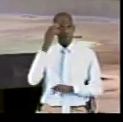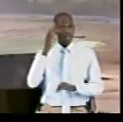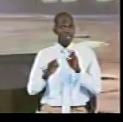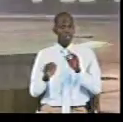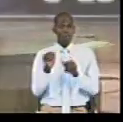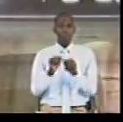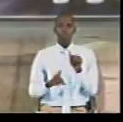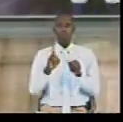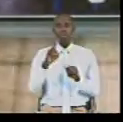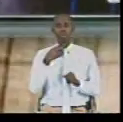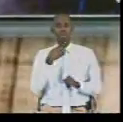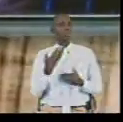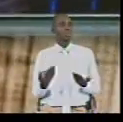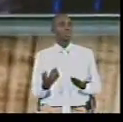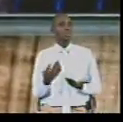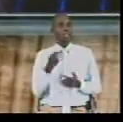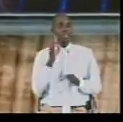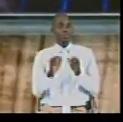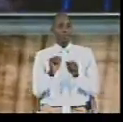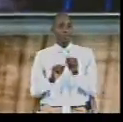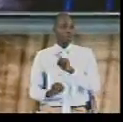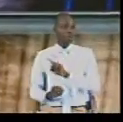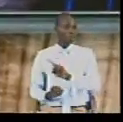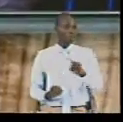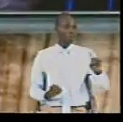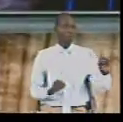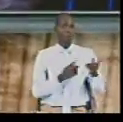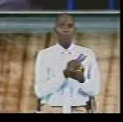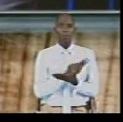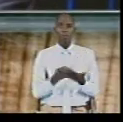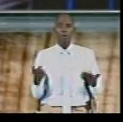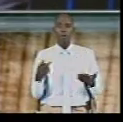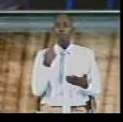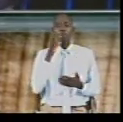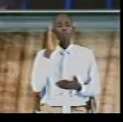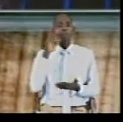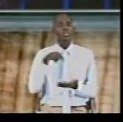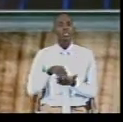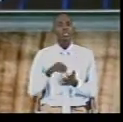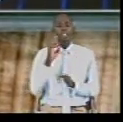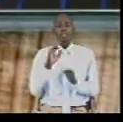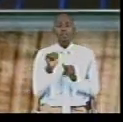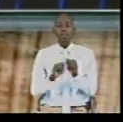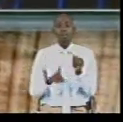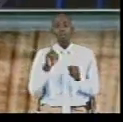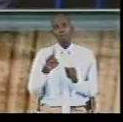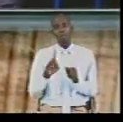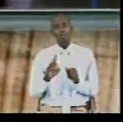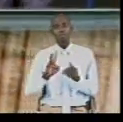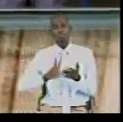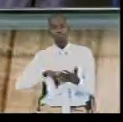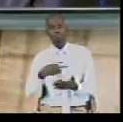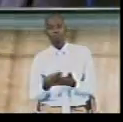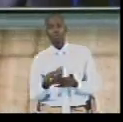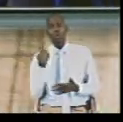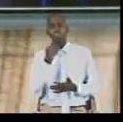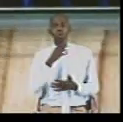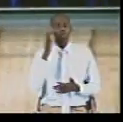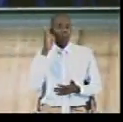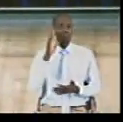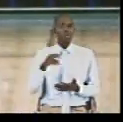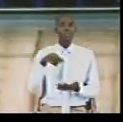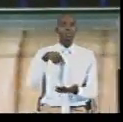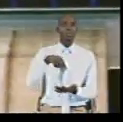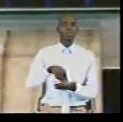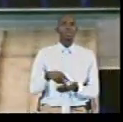stand? If everybody compromised, who will be conqueror? If everybody went astray, who will stand